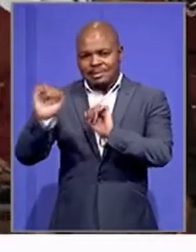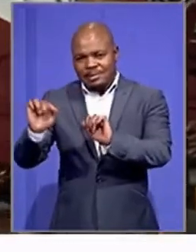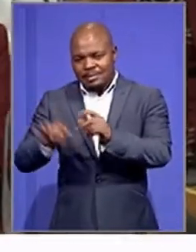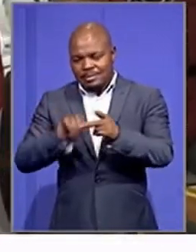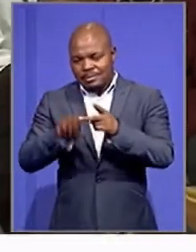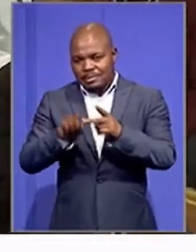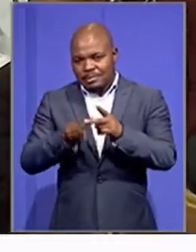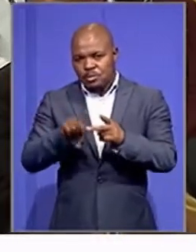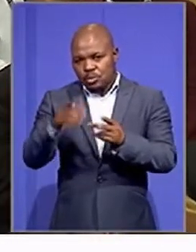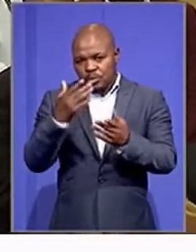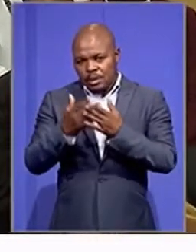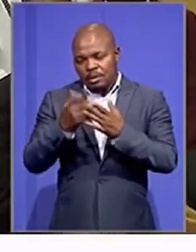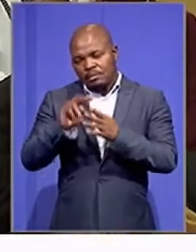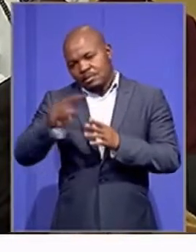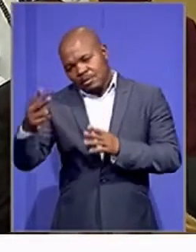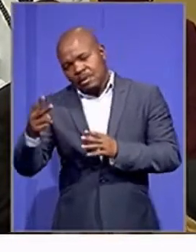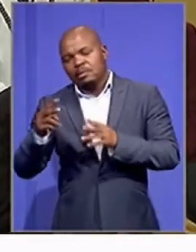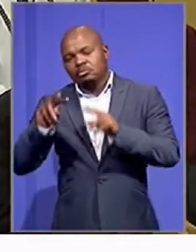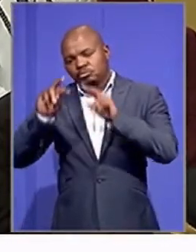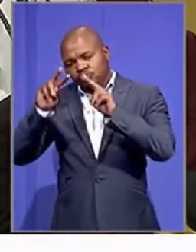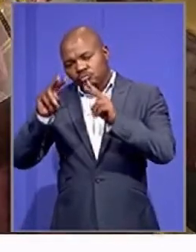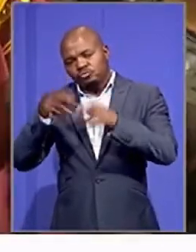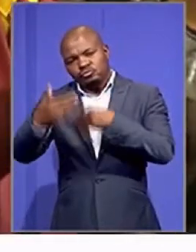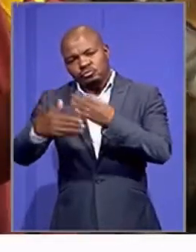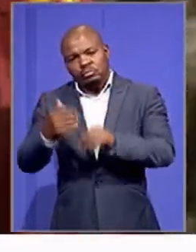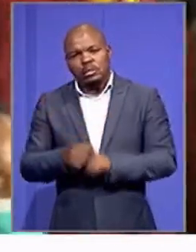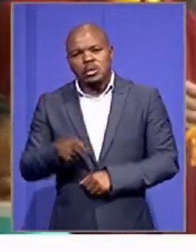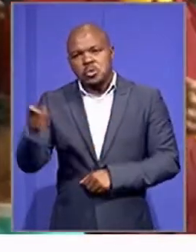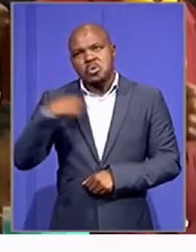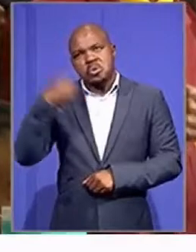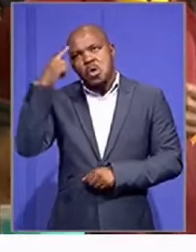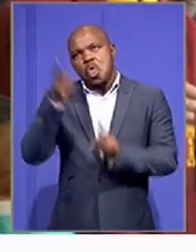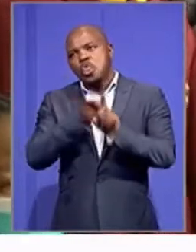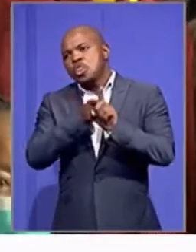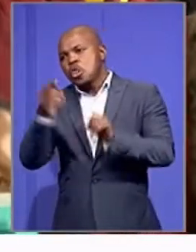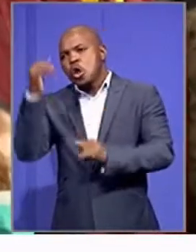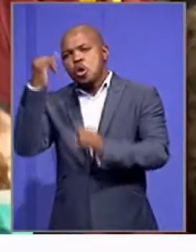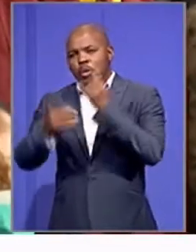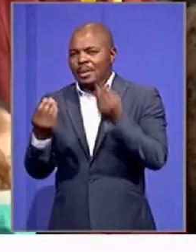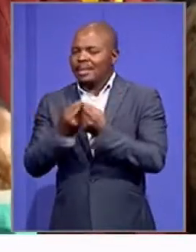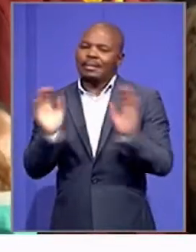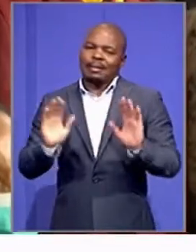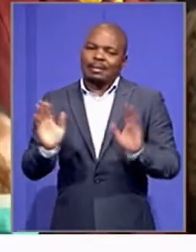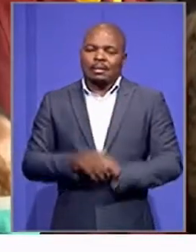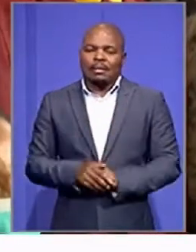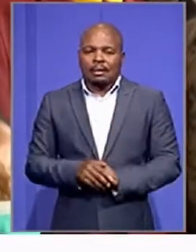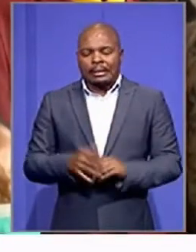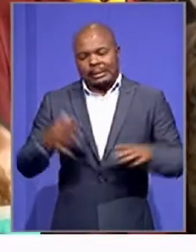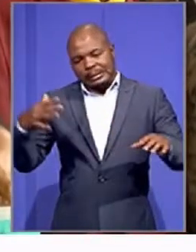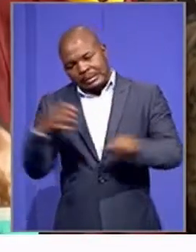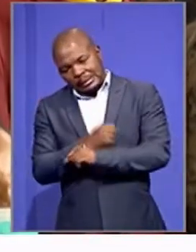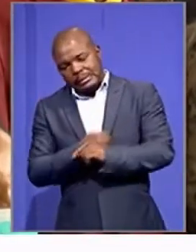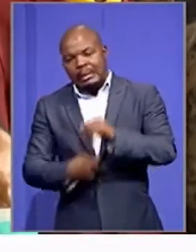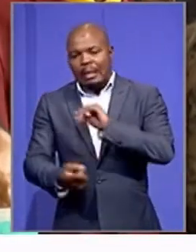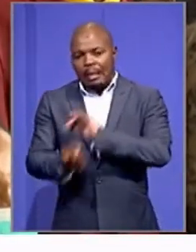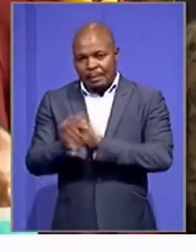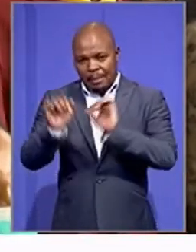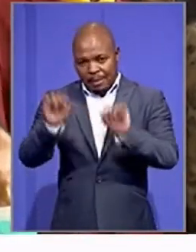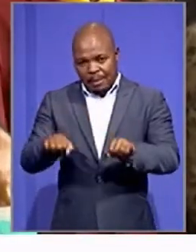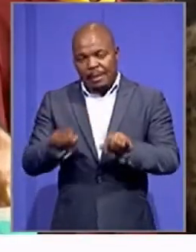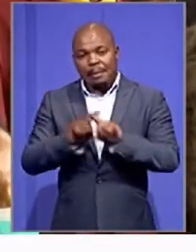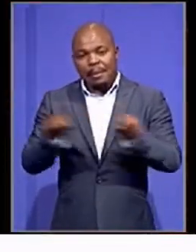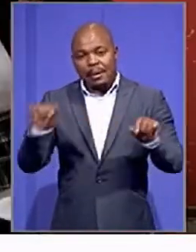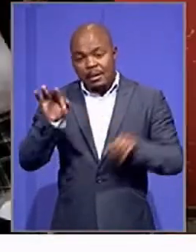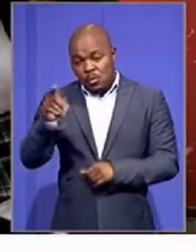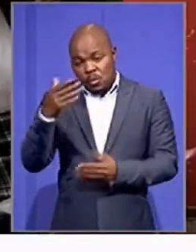the examinations. They should not give up and go into doing all wrong things. It was maybe just an unfortunate situation for them, but I think if they